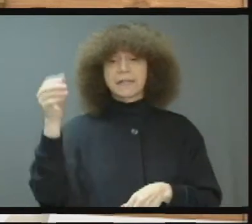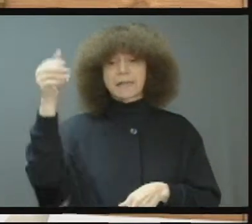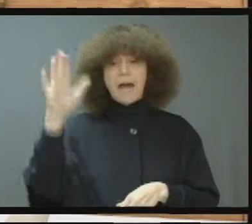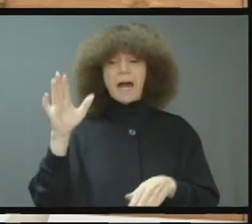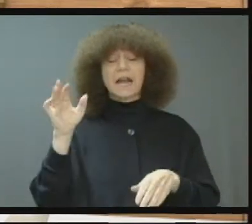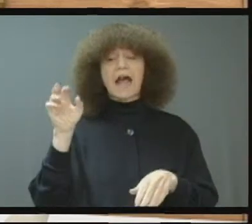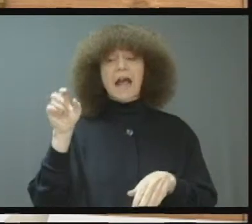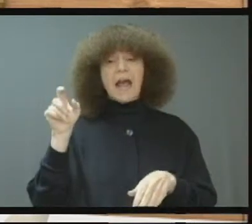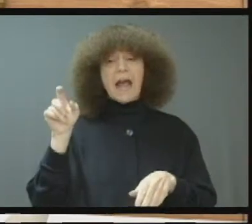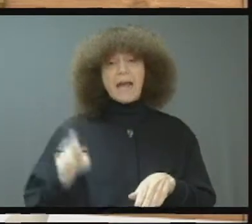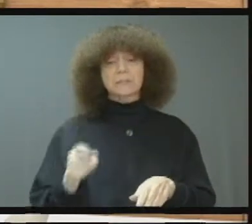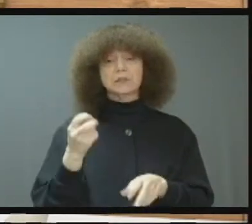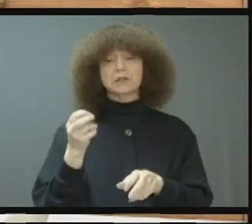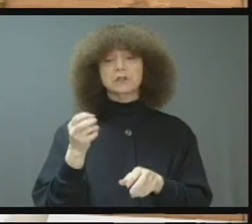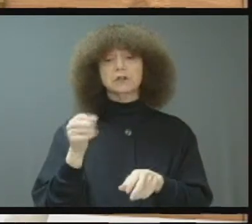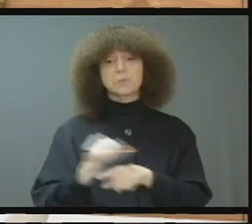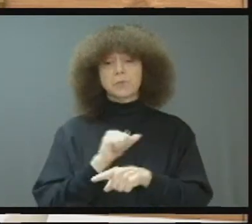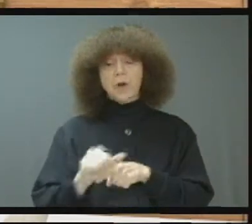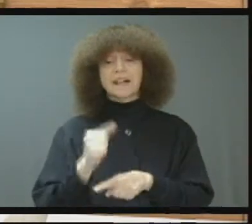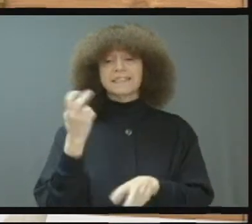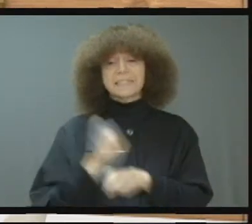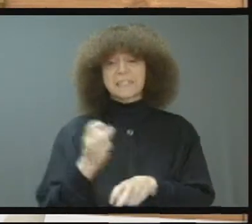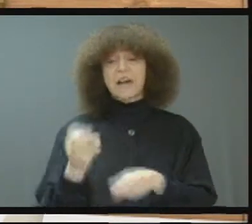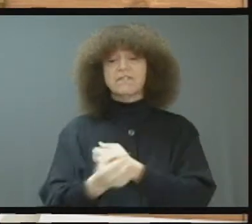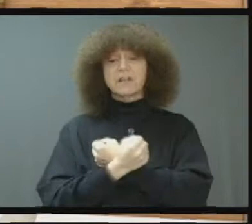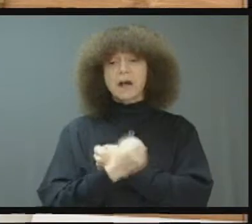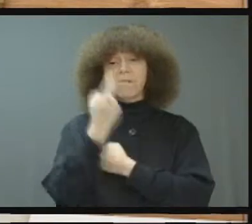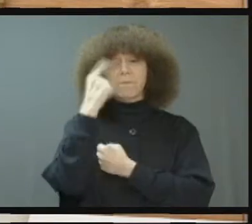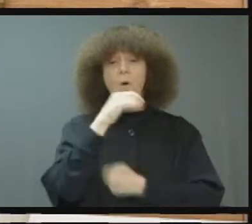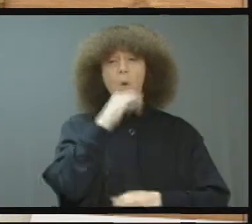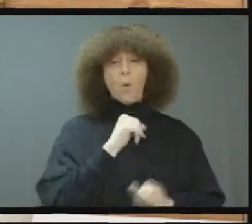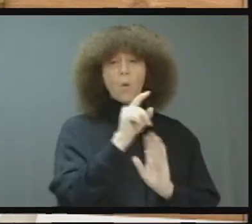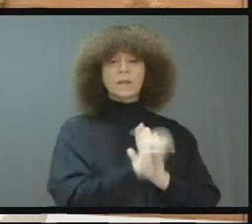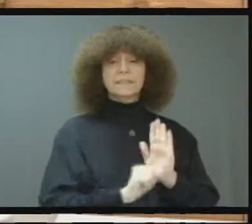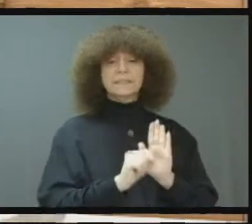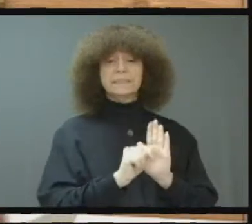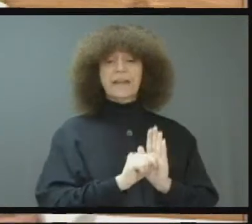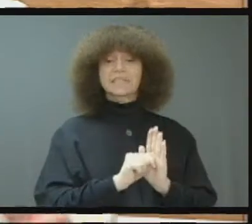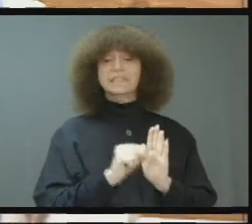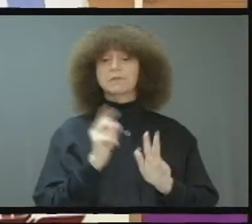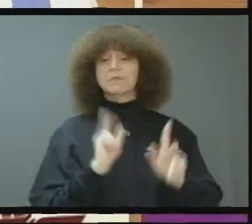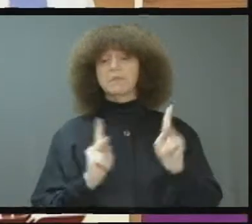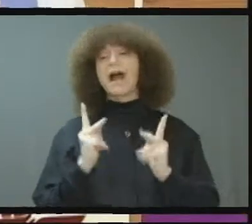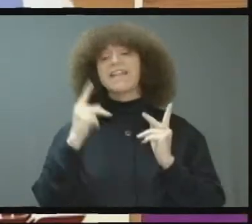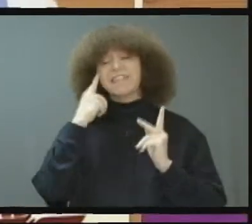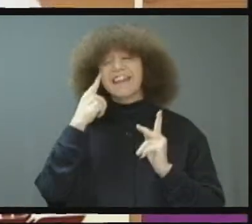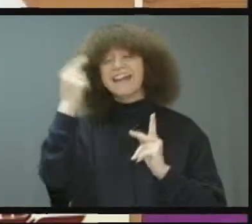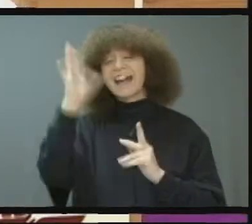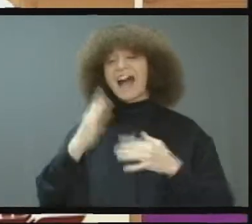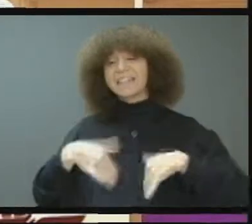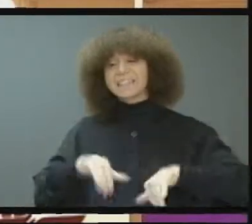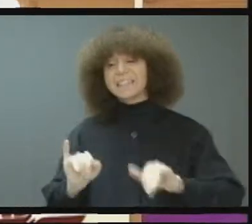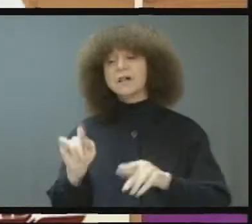practice tough love with his Old Testament people, and I think he still does.